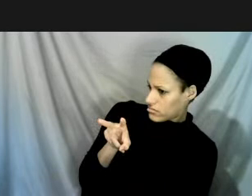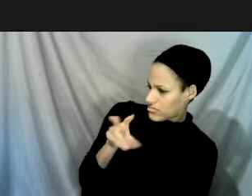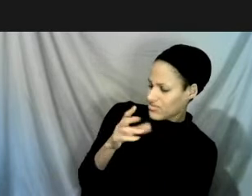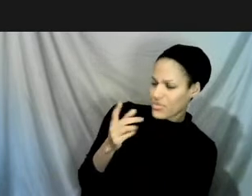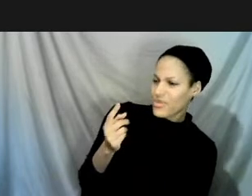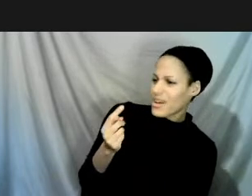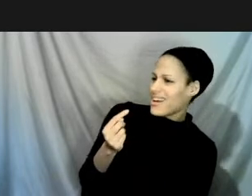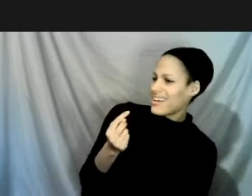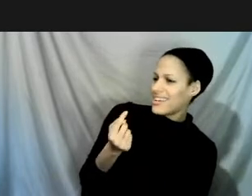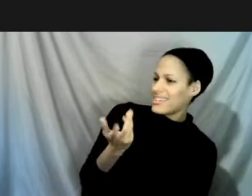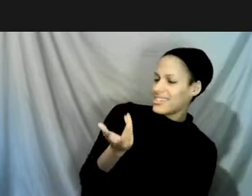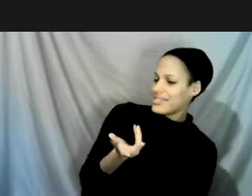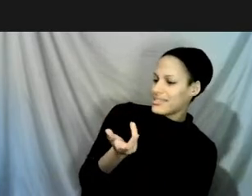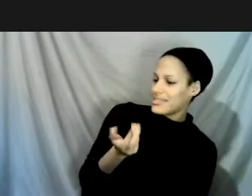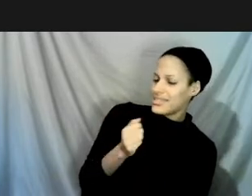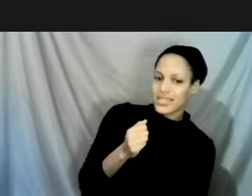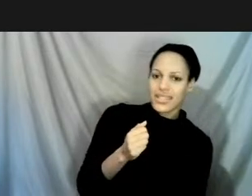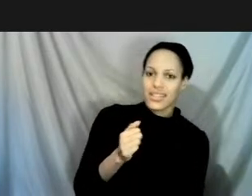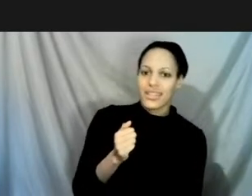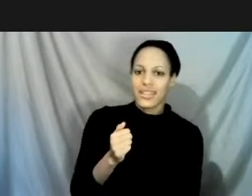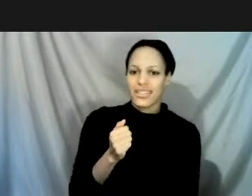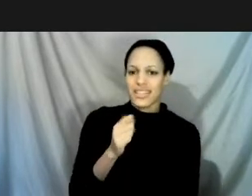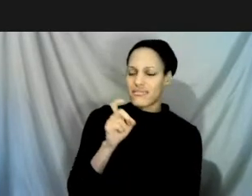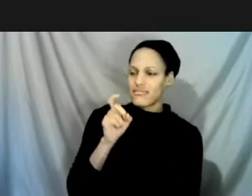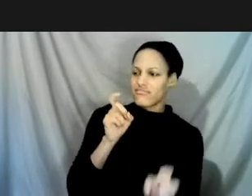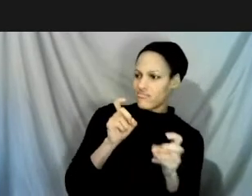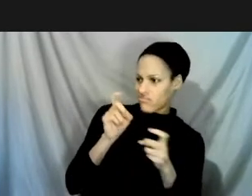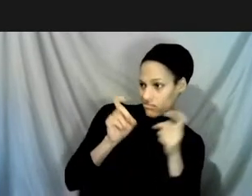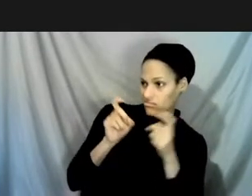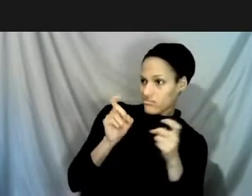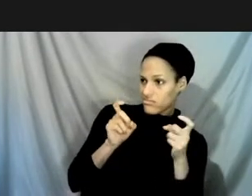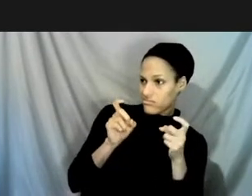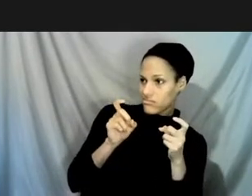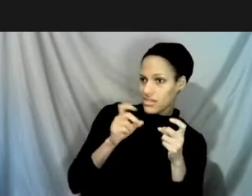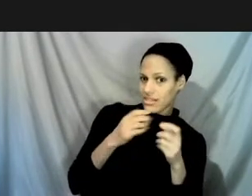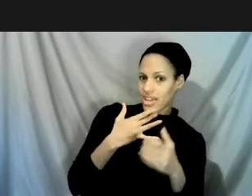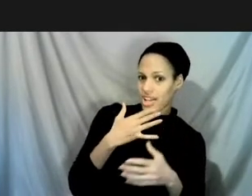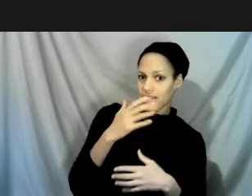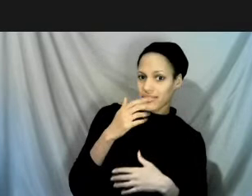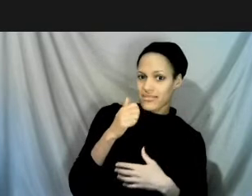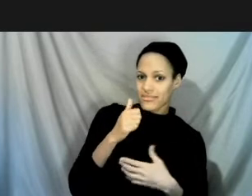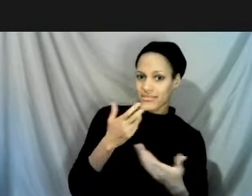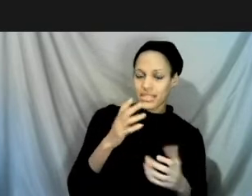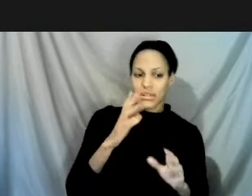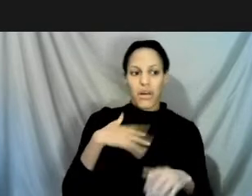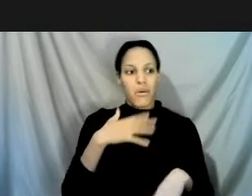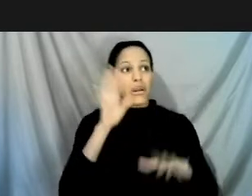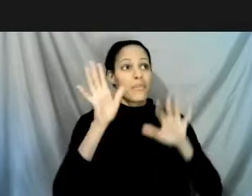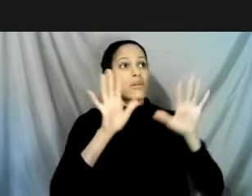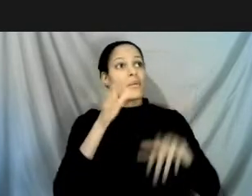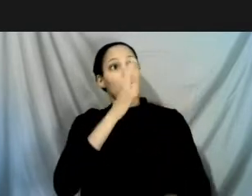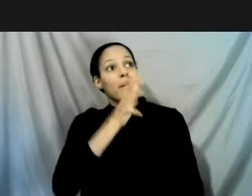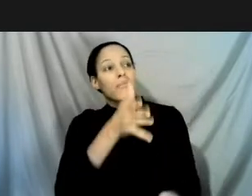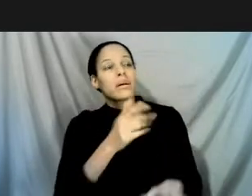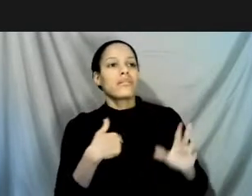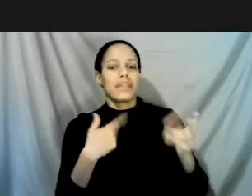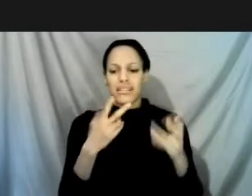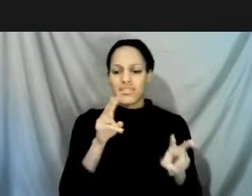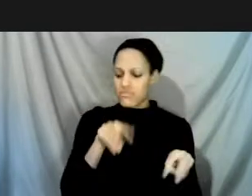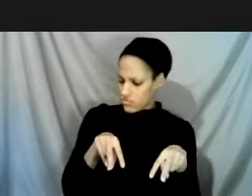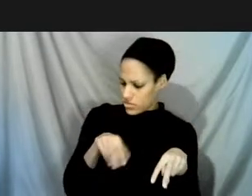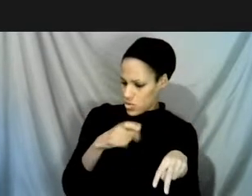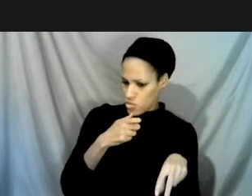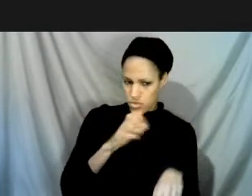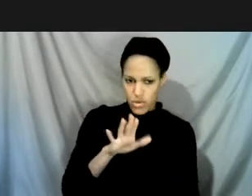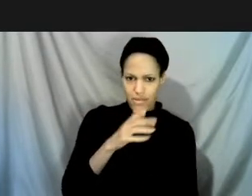crazy. Because, you know, like, you know, little color babies, are, grandma, look, grandma, grandma, grandma. And, you know, but